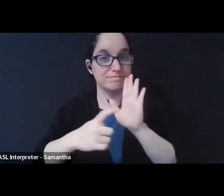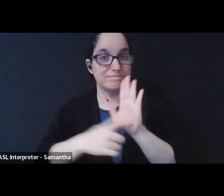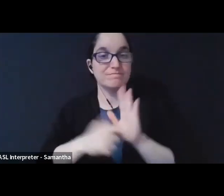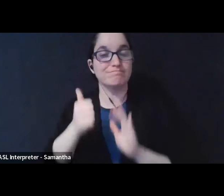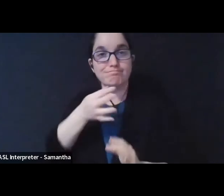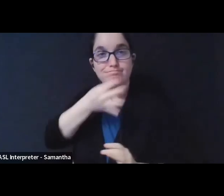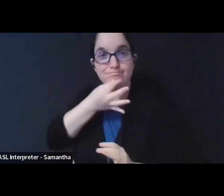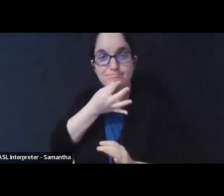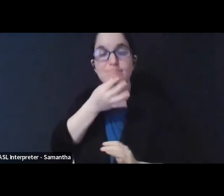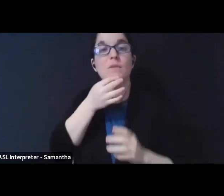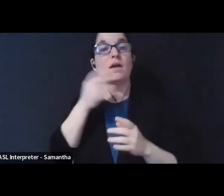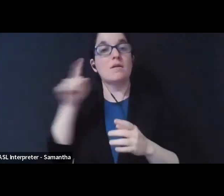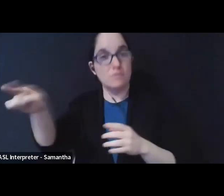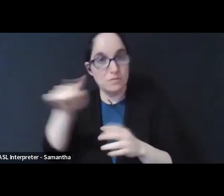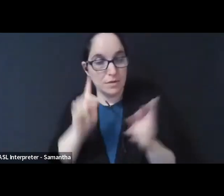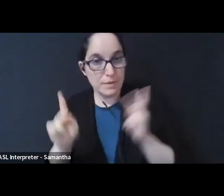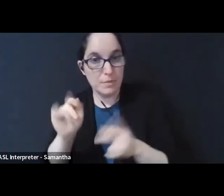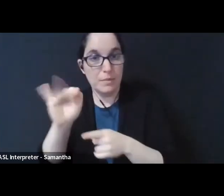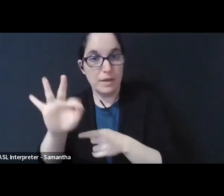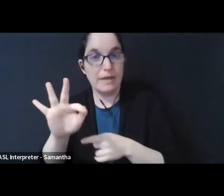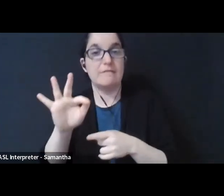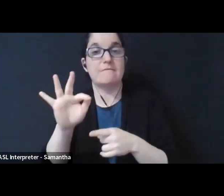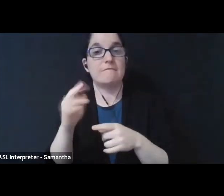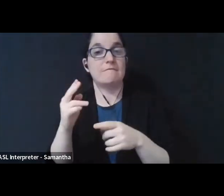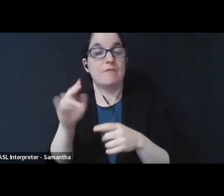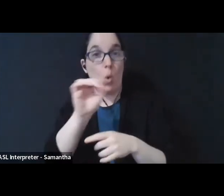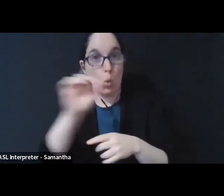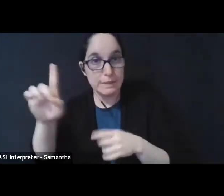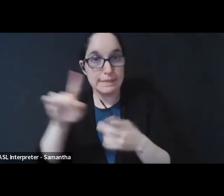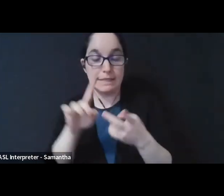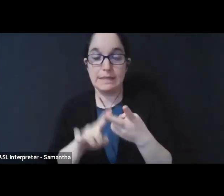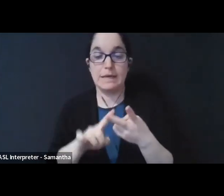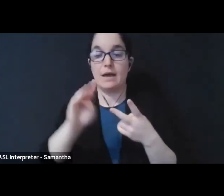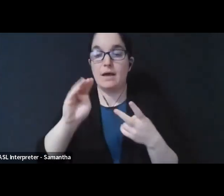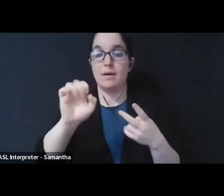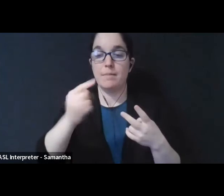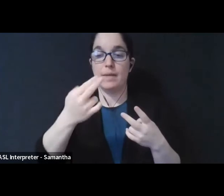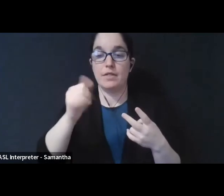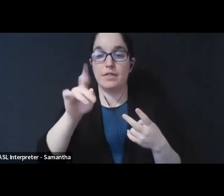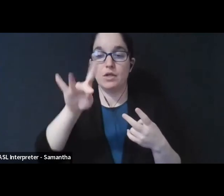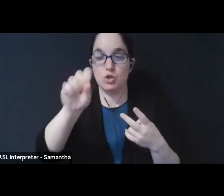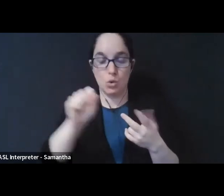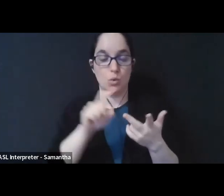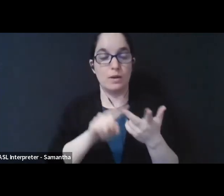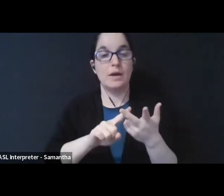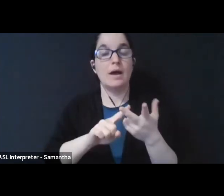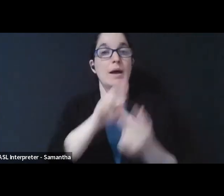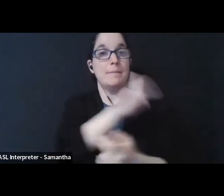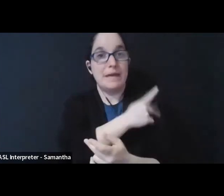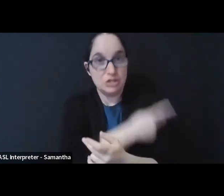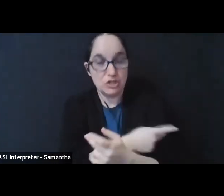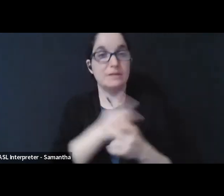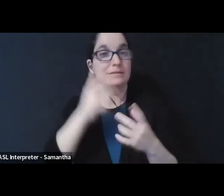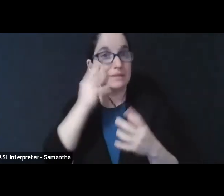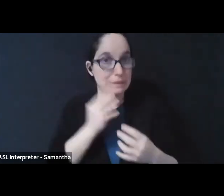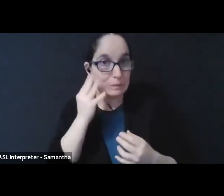practices by people who inject drugs, on issues of overdose, on issues of methadone treatment, patient perspectives on HIV and hepatitis C